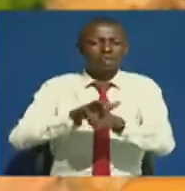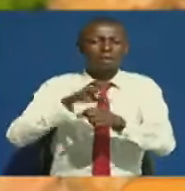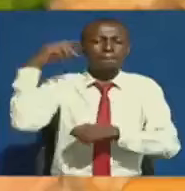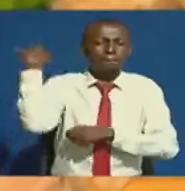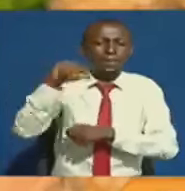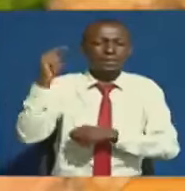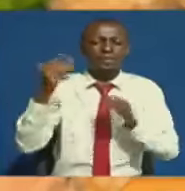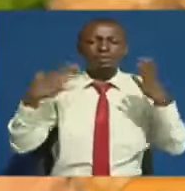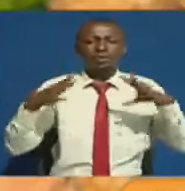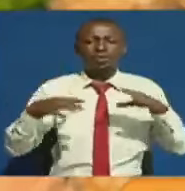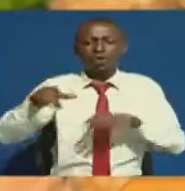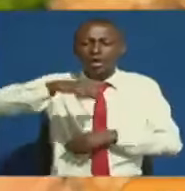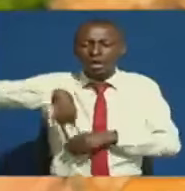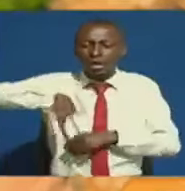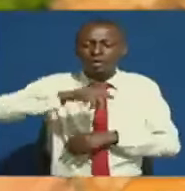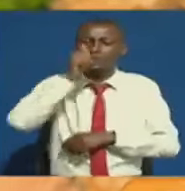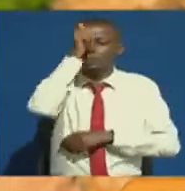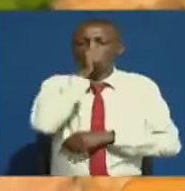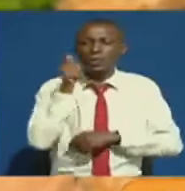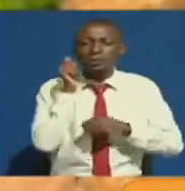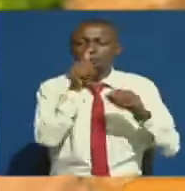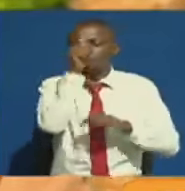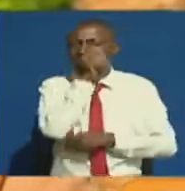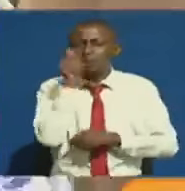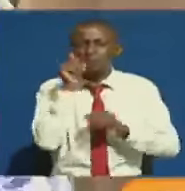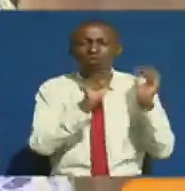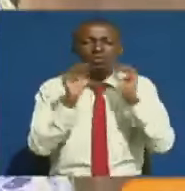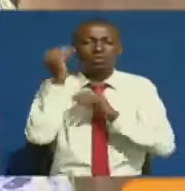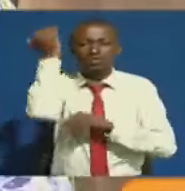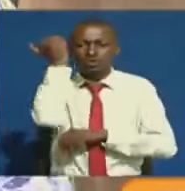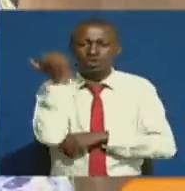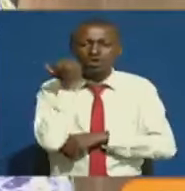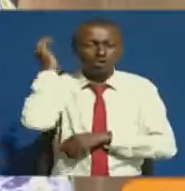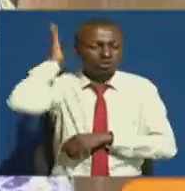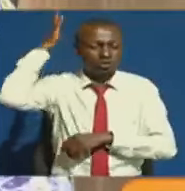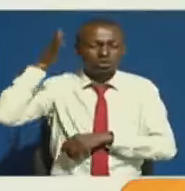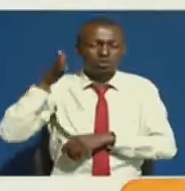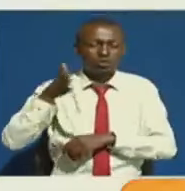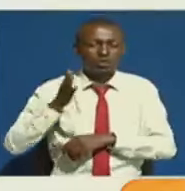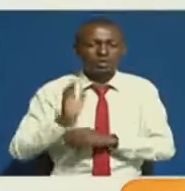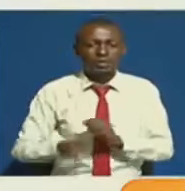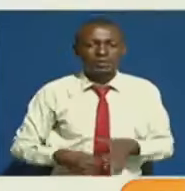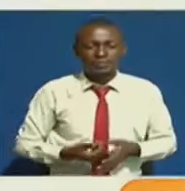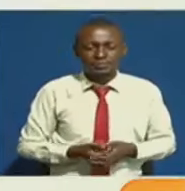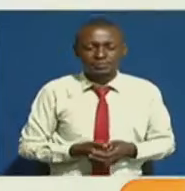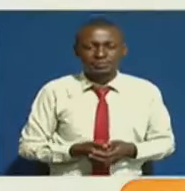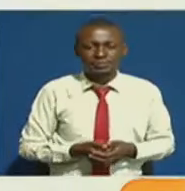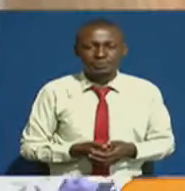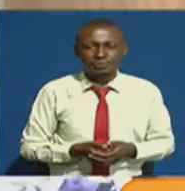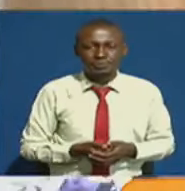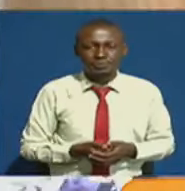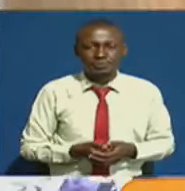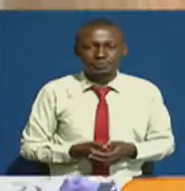will institute private prosecution against him. Seth Olale, Citizen TV.